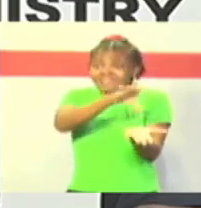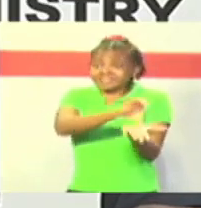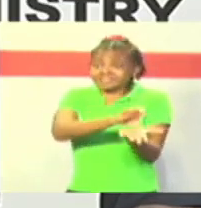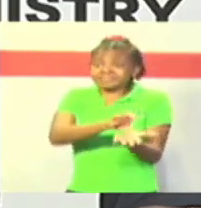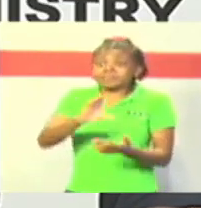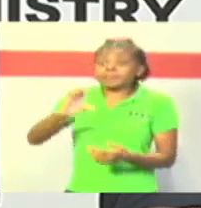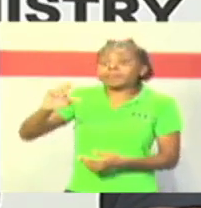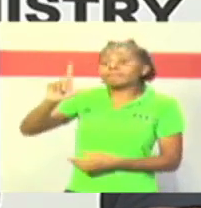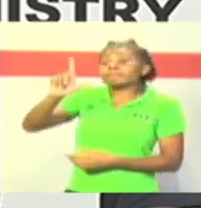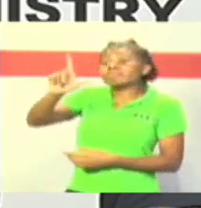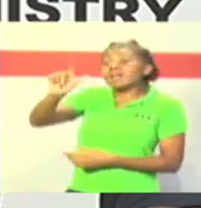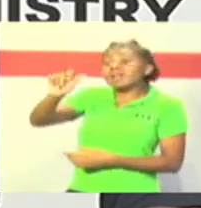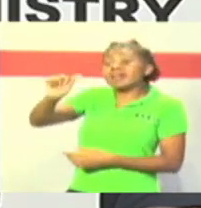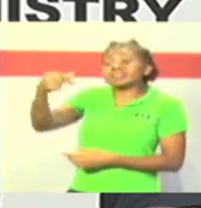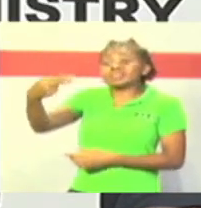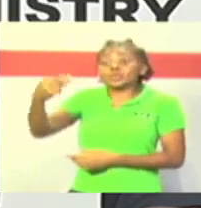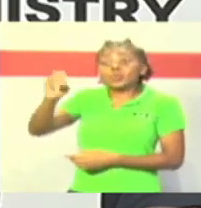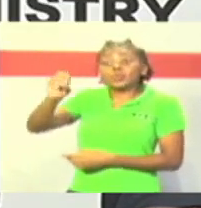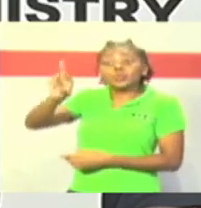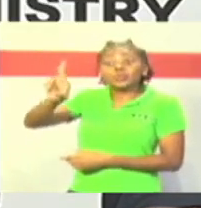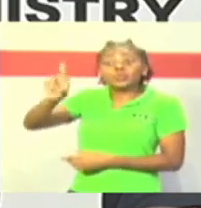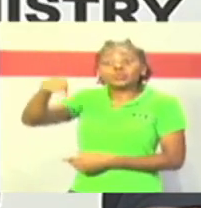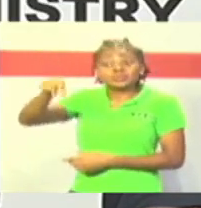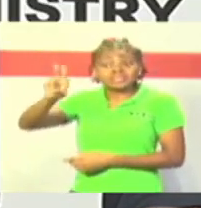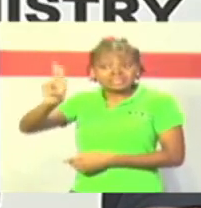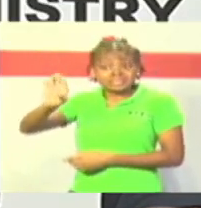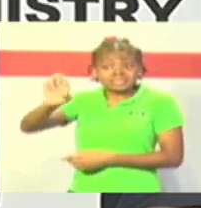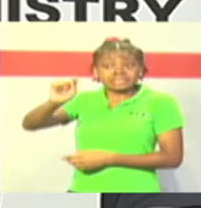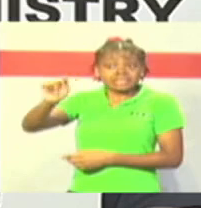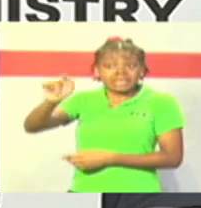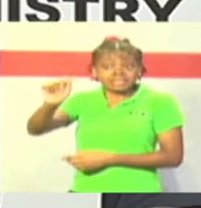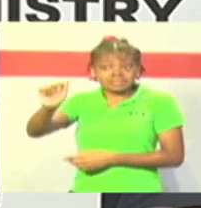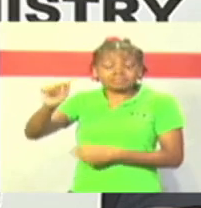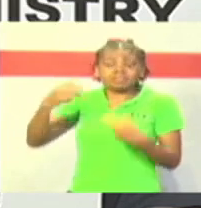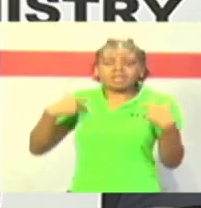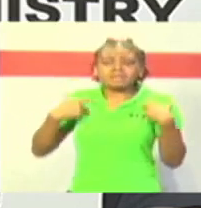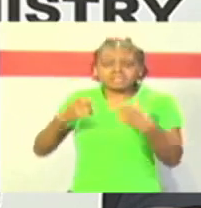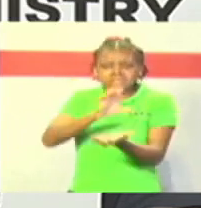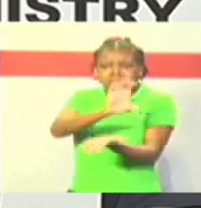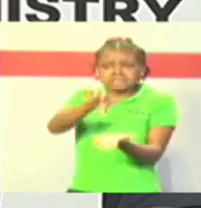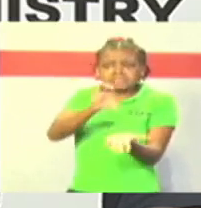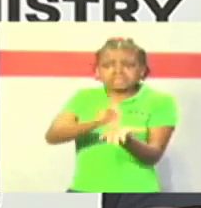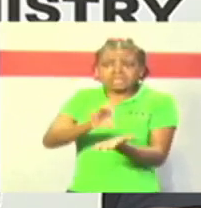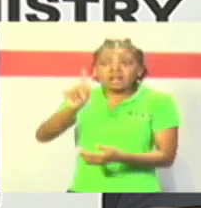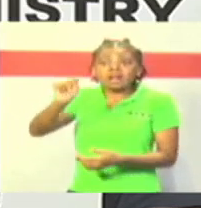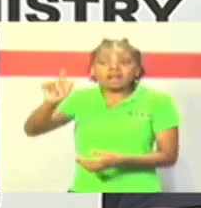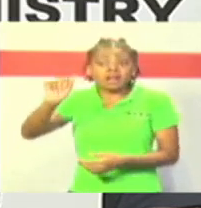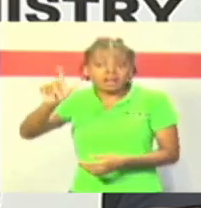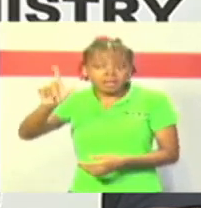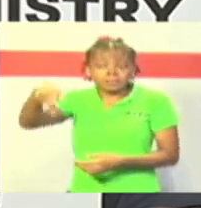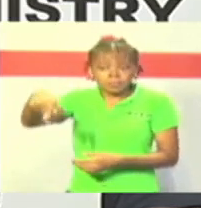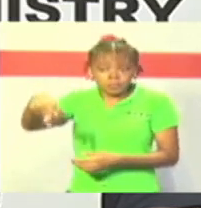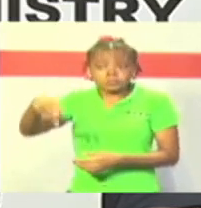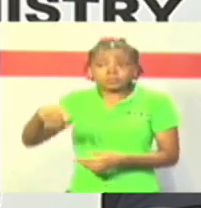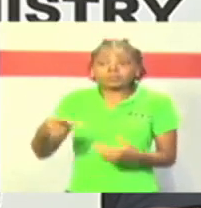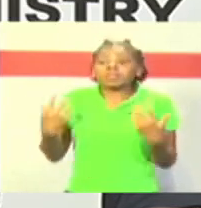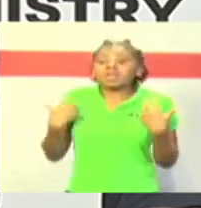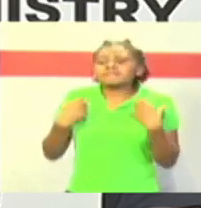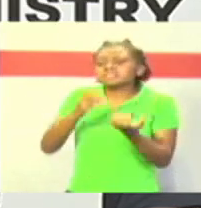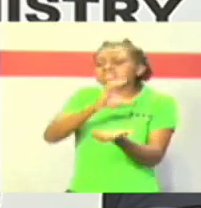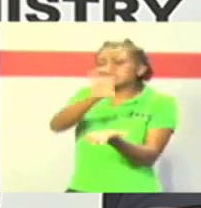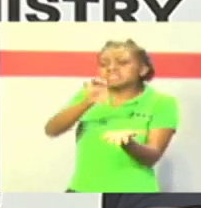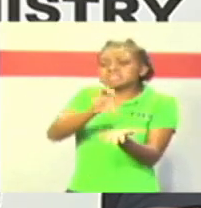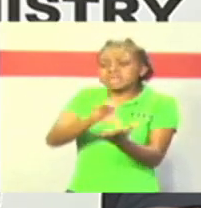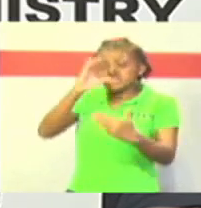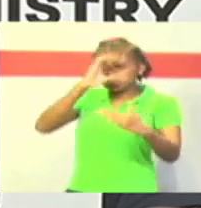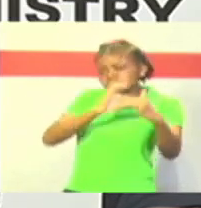the Maloney Health Center, San Rafael Health Center, Talparu Health Center, the